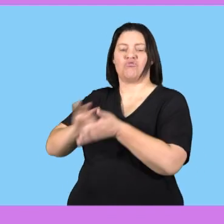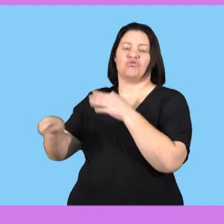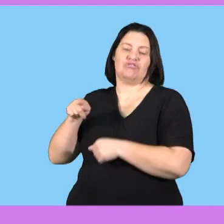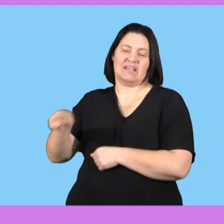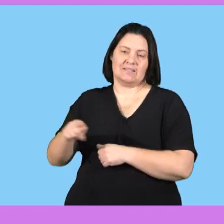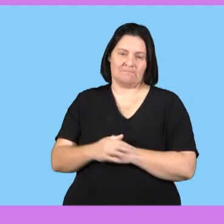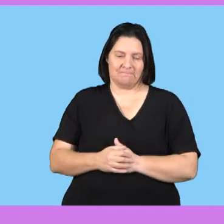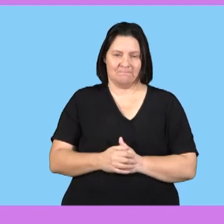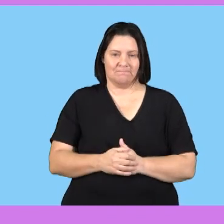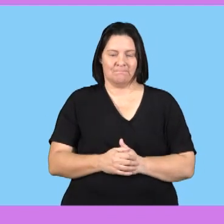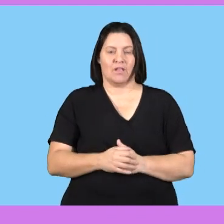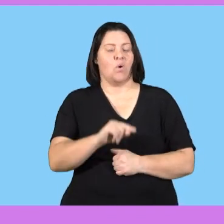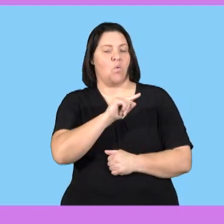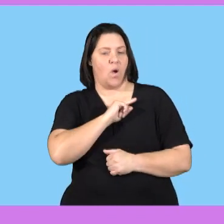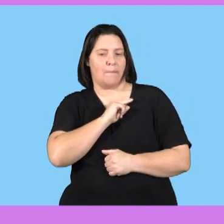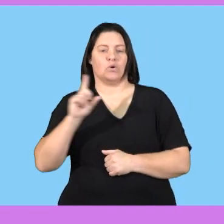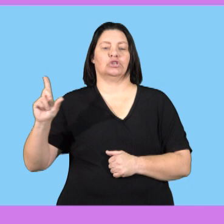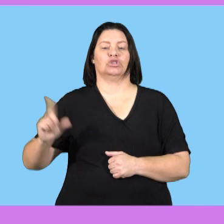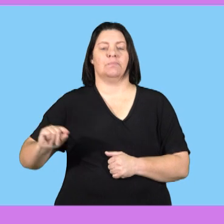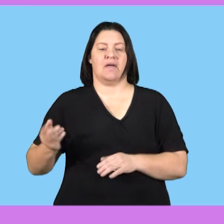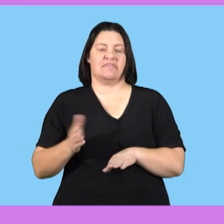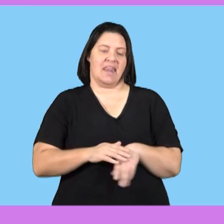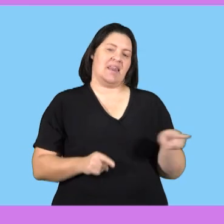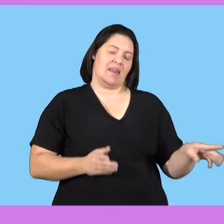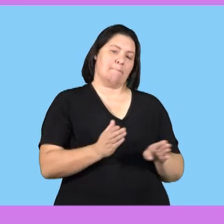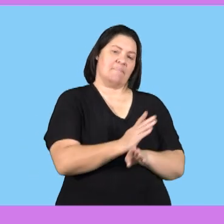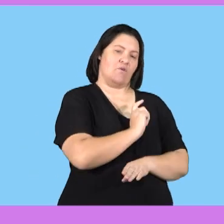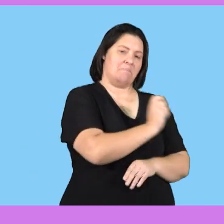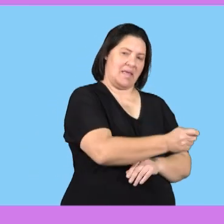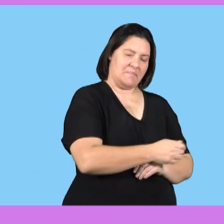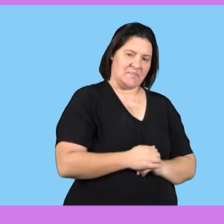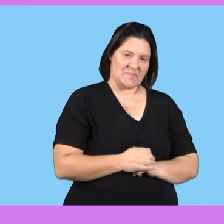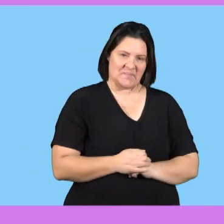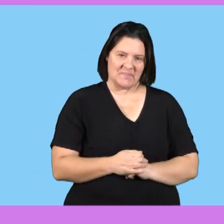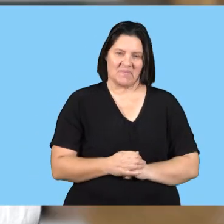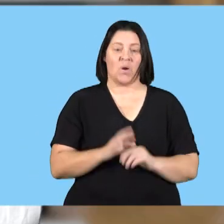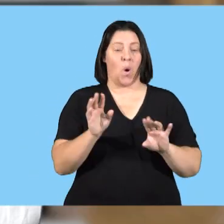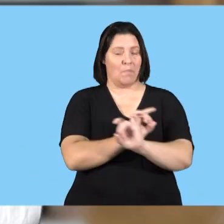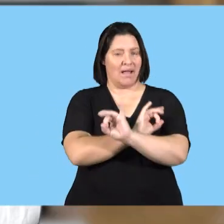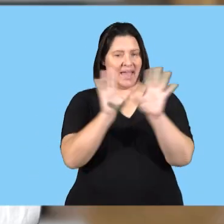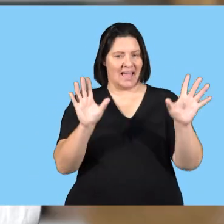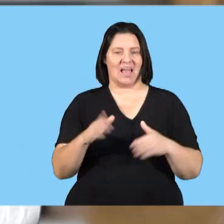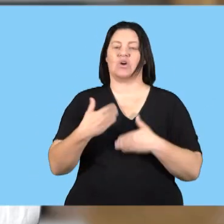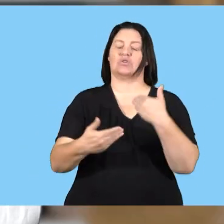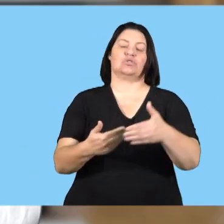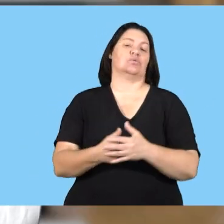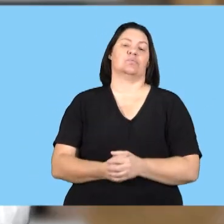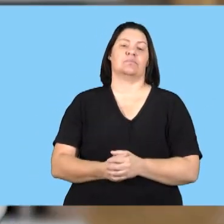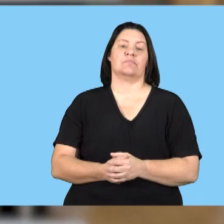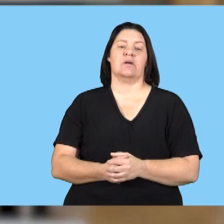Definitely the contract option, because it is cheaper than our prepaid option. All right, guys, I hope that's clear. Let's move